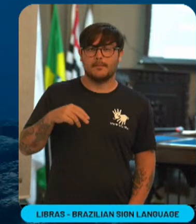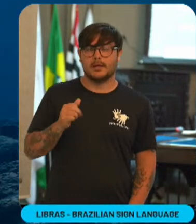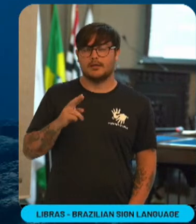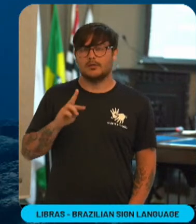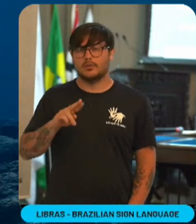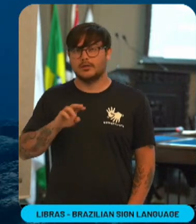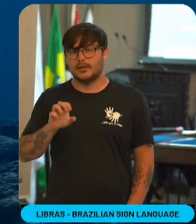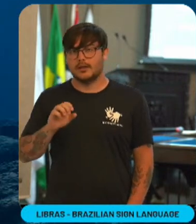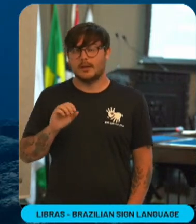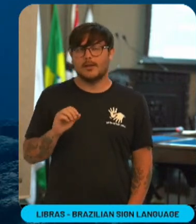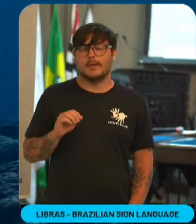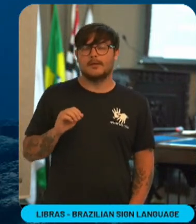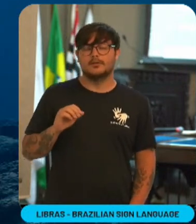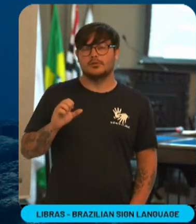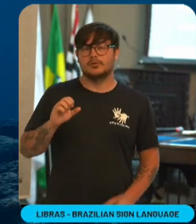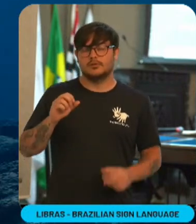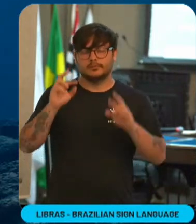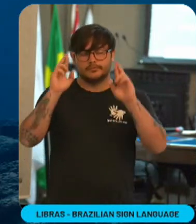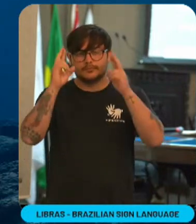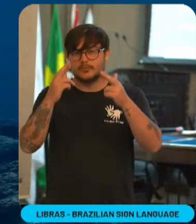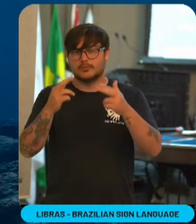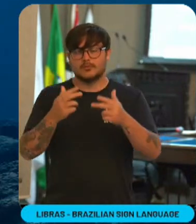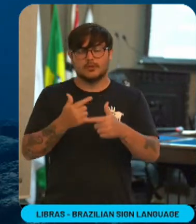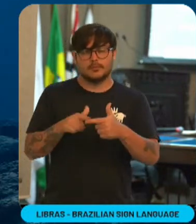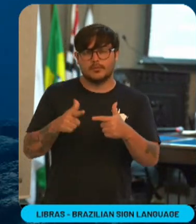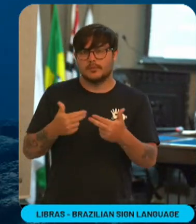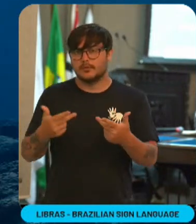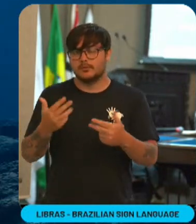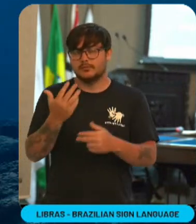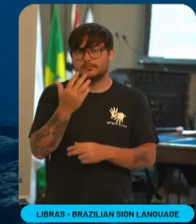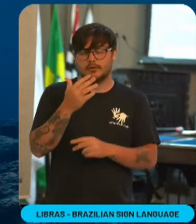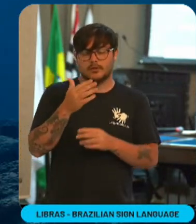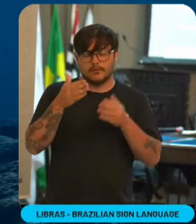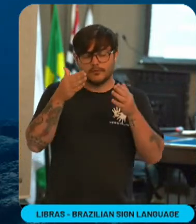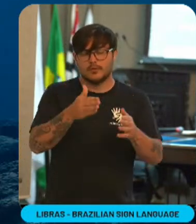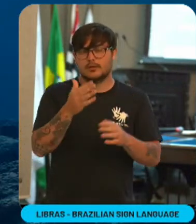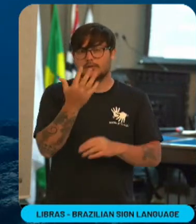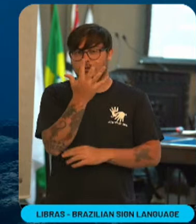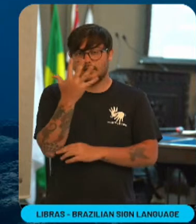on nature-based solutions. So solutions based on nature